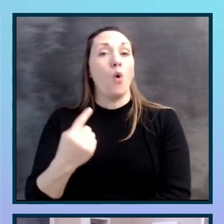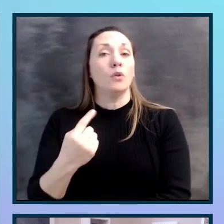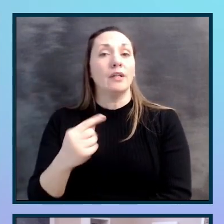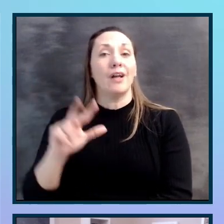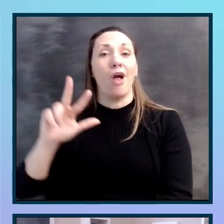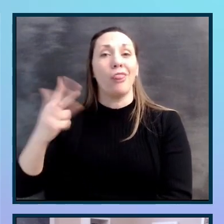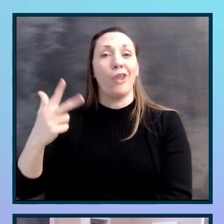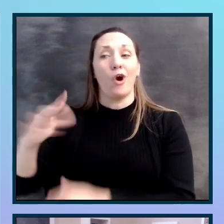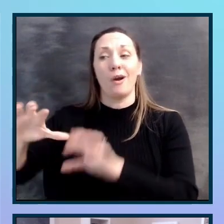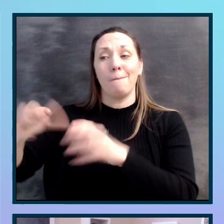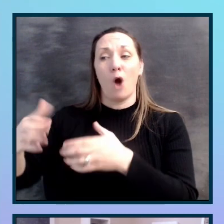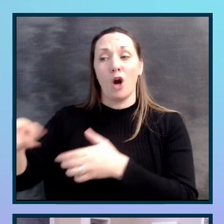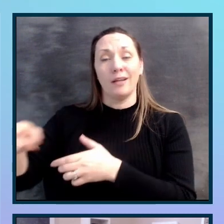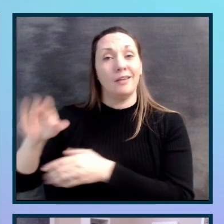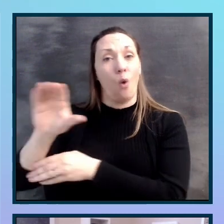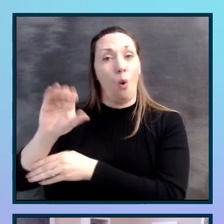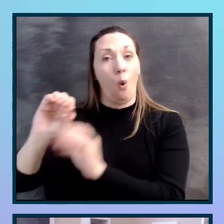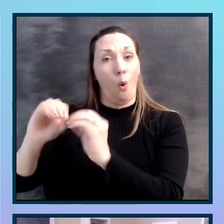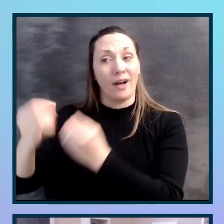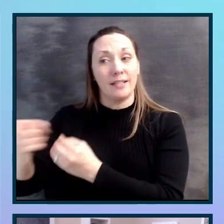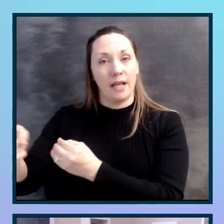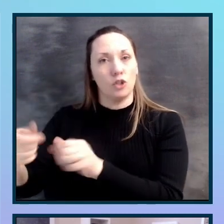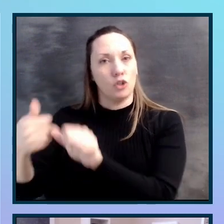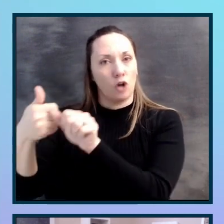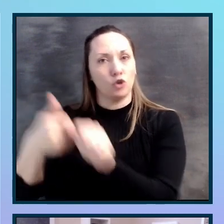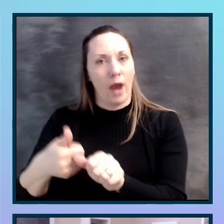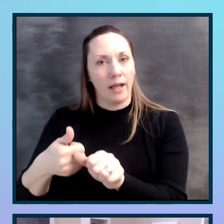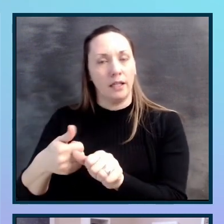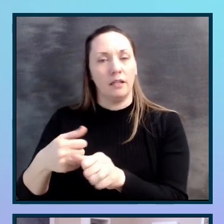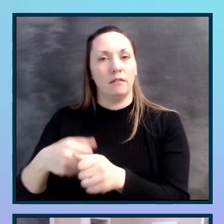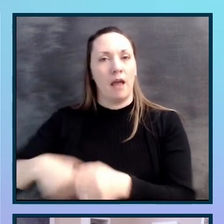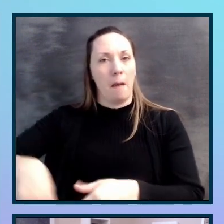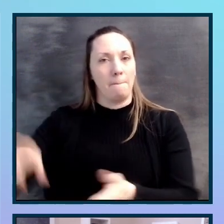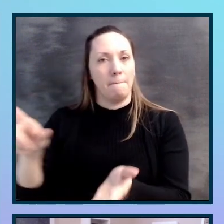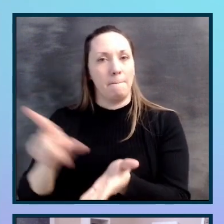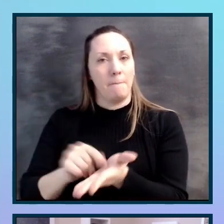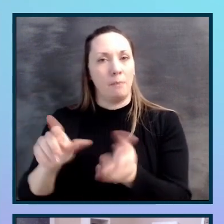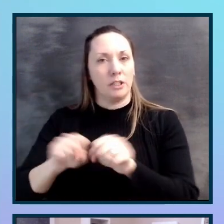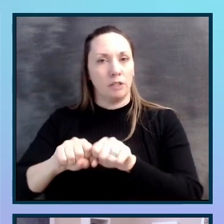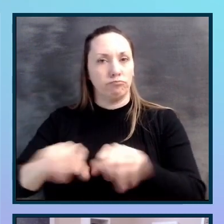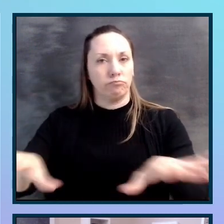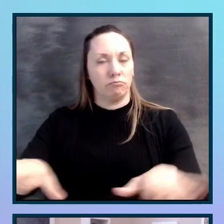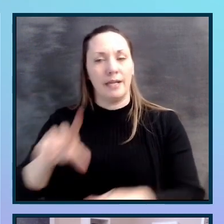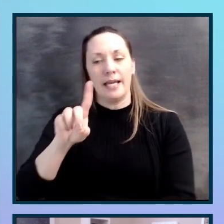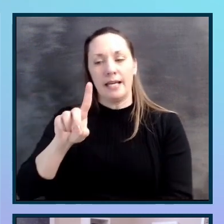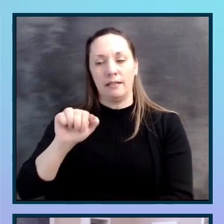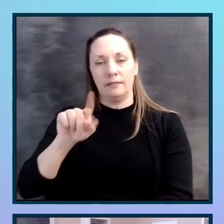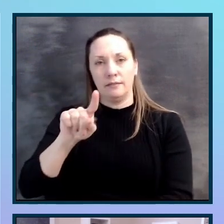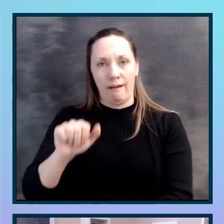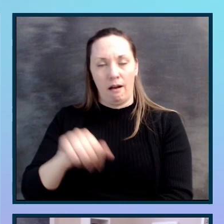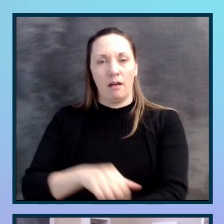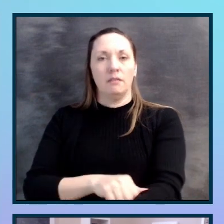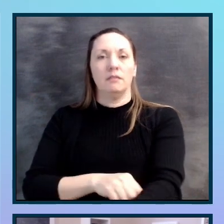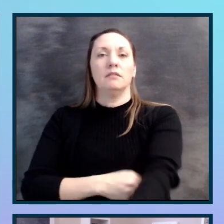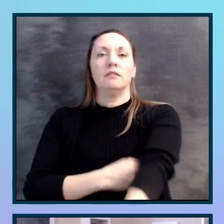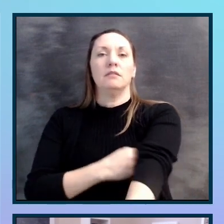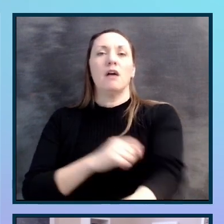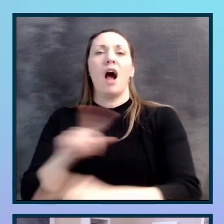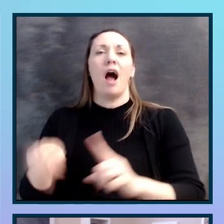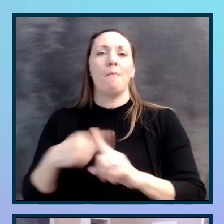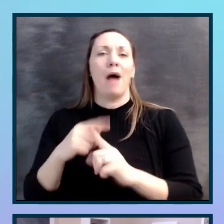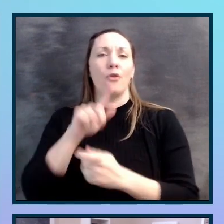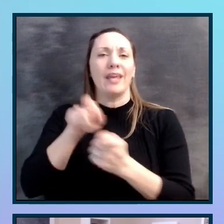third-party organizations are tracking and publishing data about the accuracy of